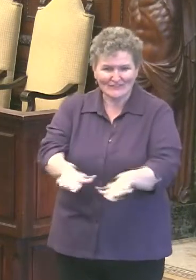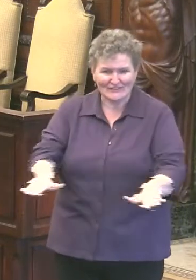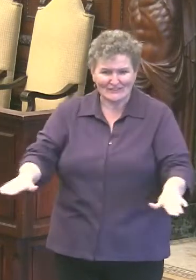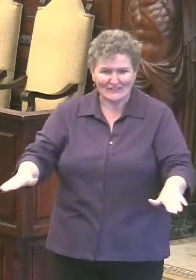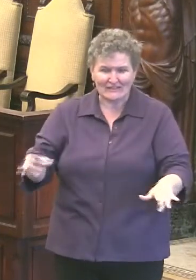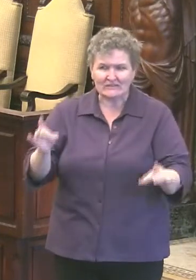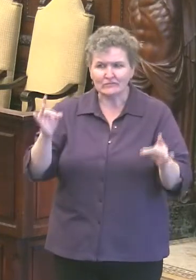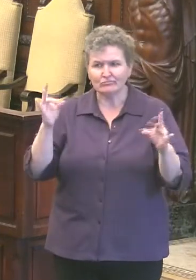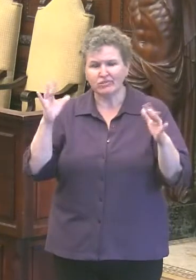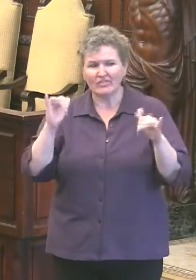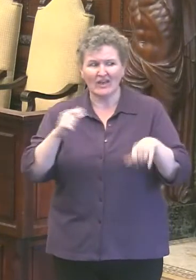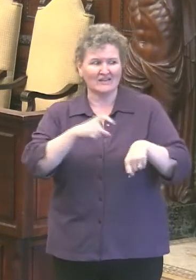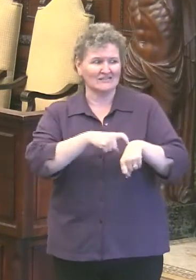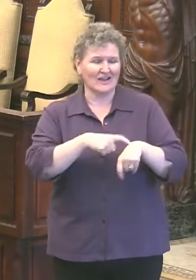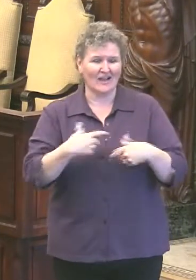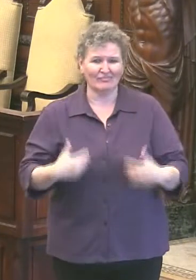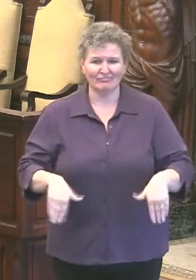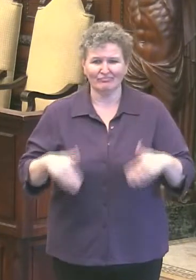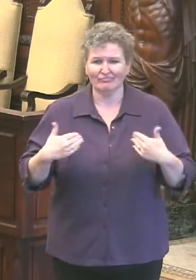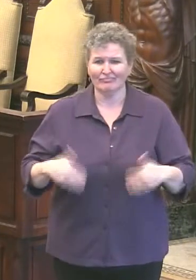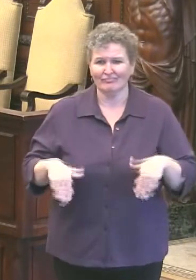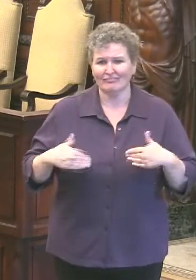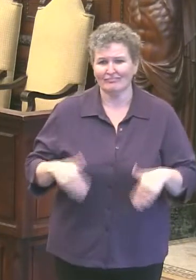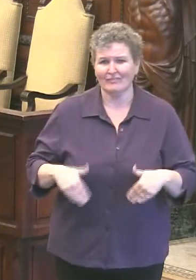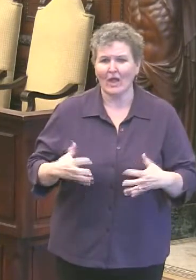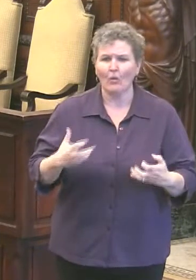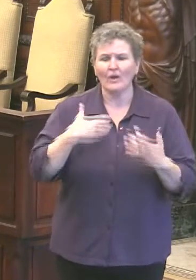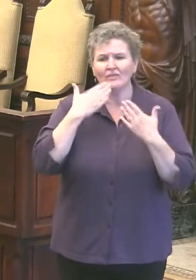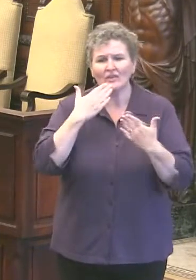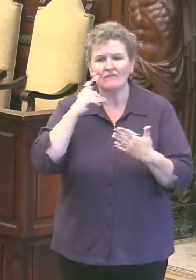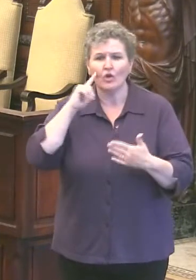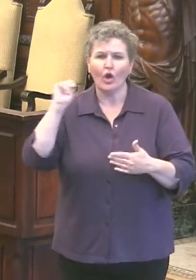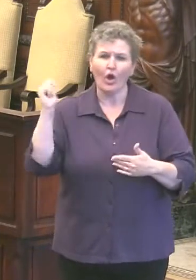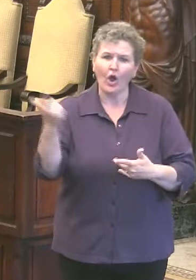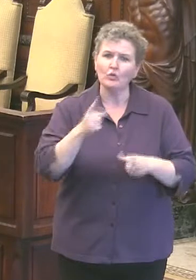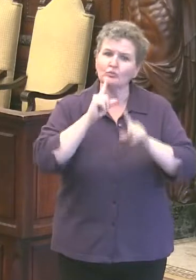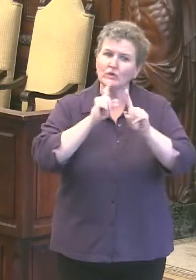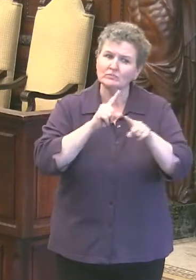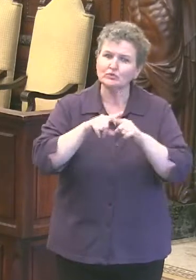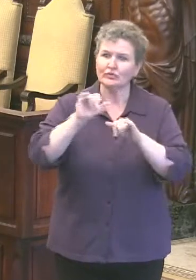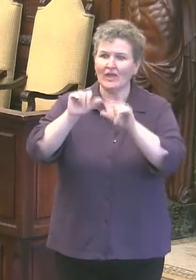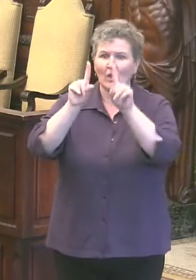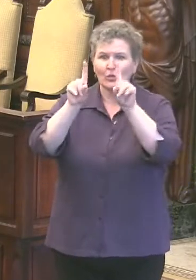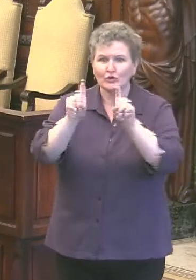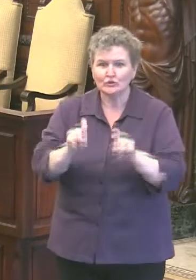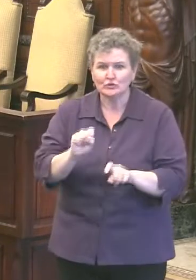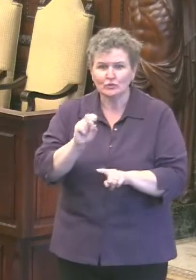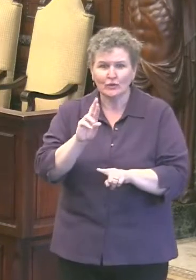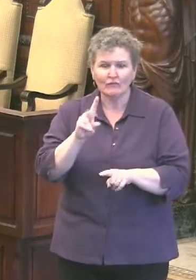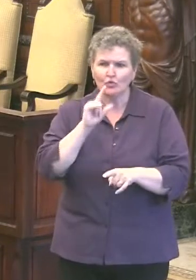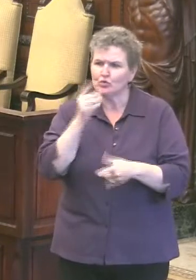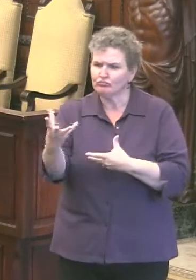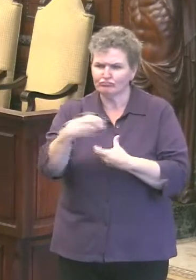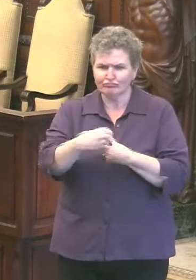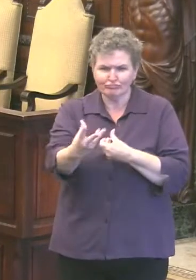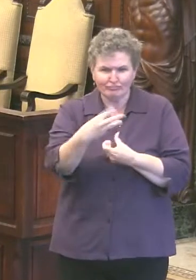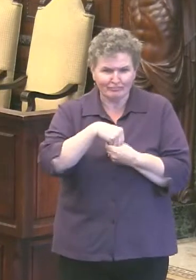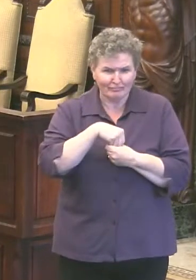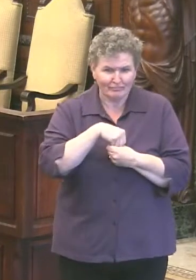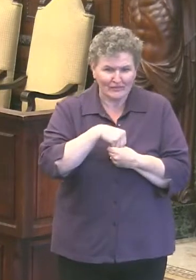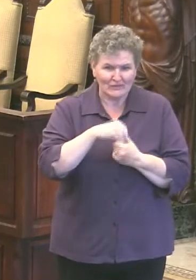circumstances. I want to thank all those who took part in the survey and those who got involved in the town halls. If you are looking